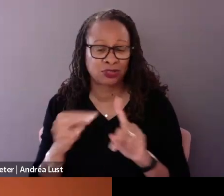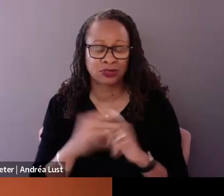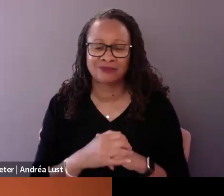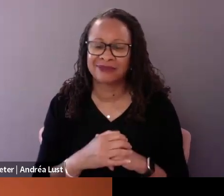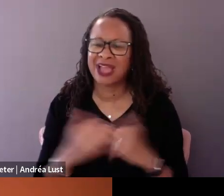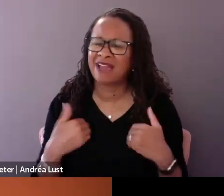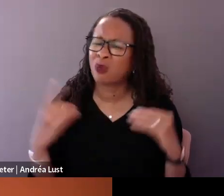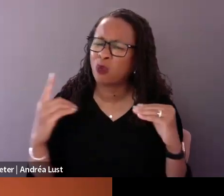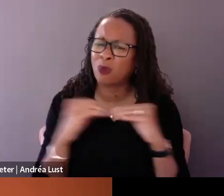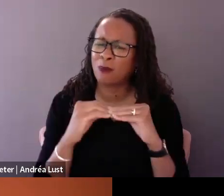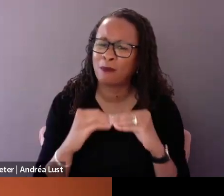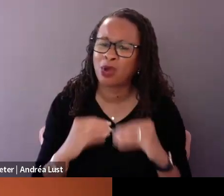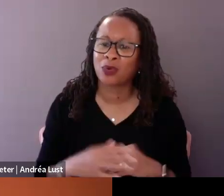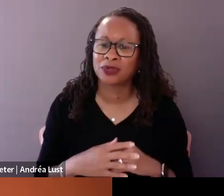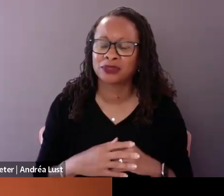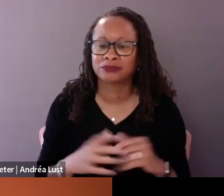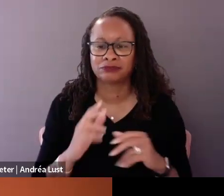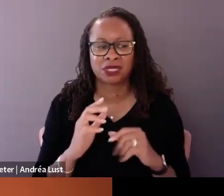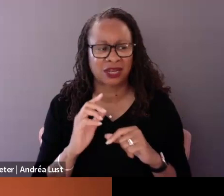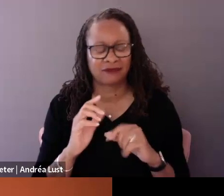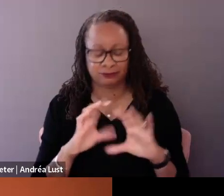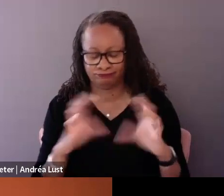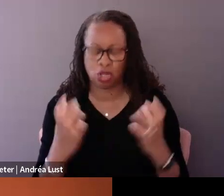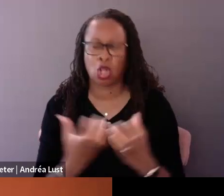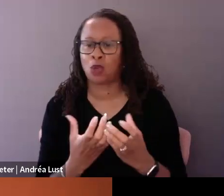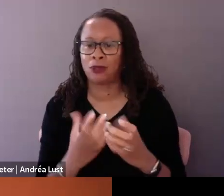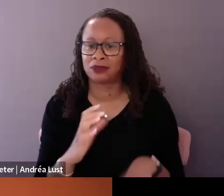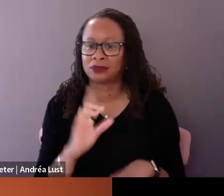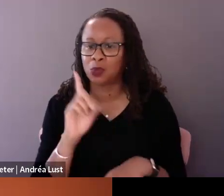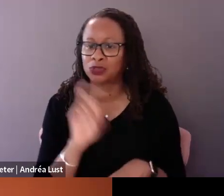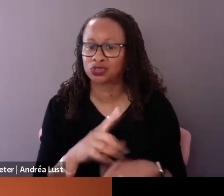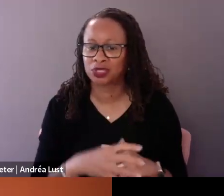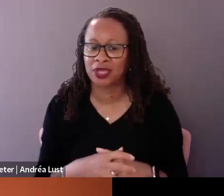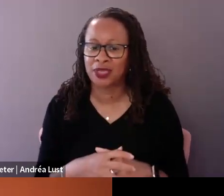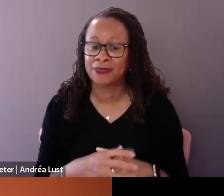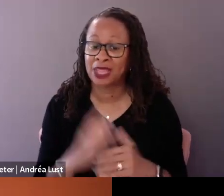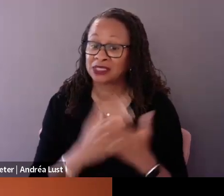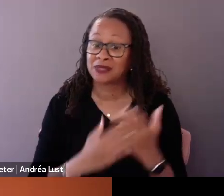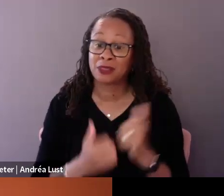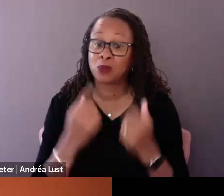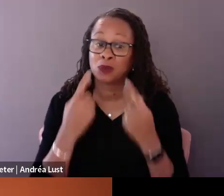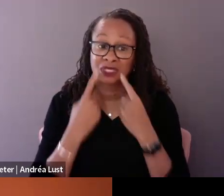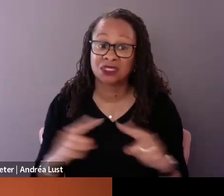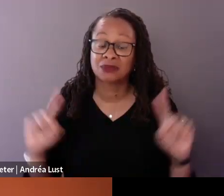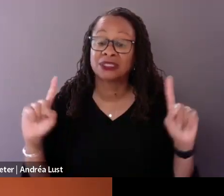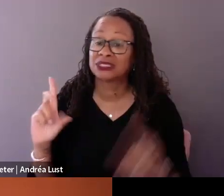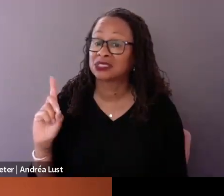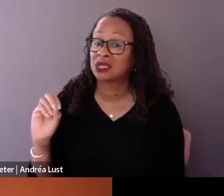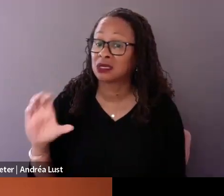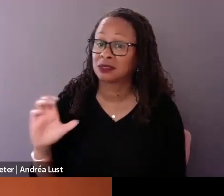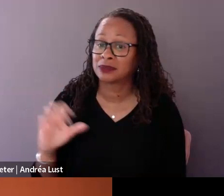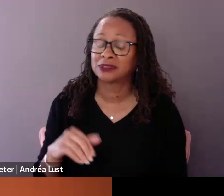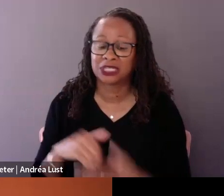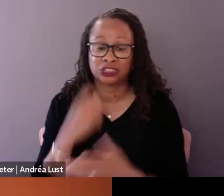one more global question, if you will. Like, some of the most successful documentaries